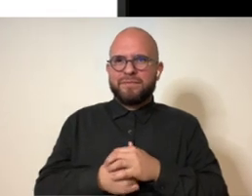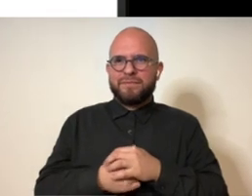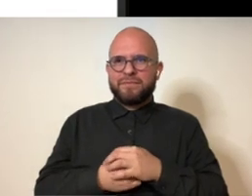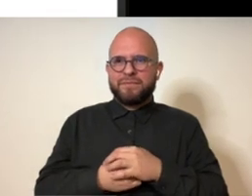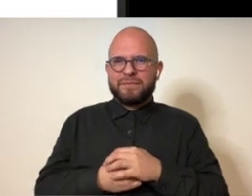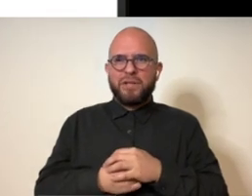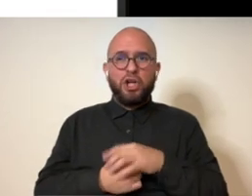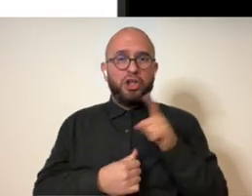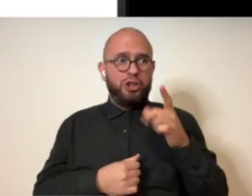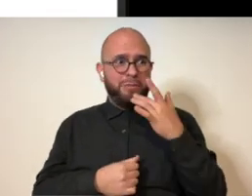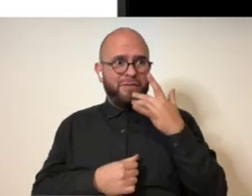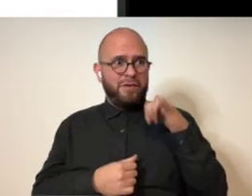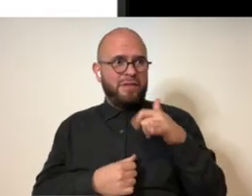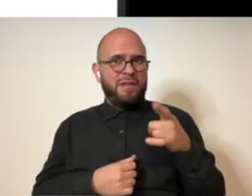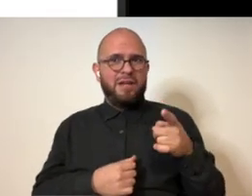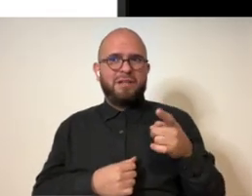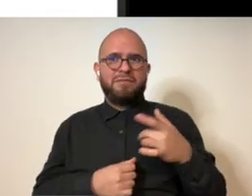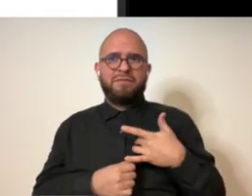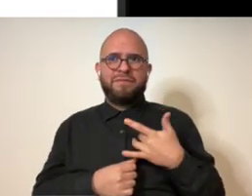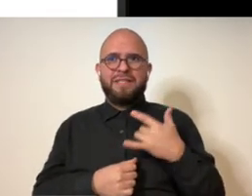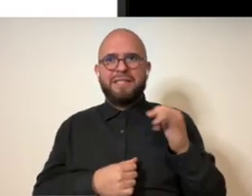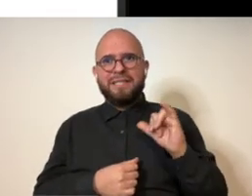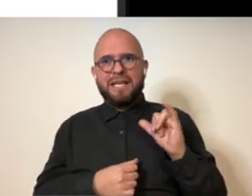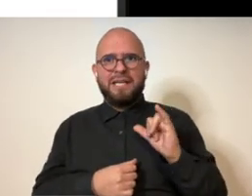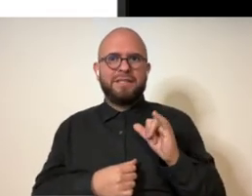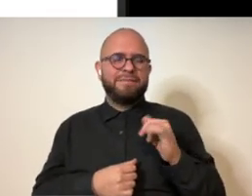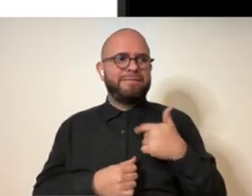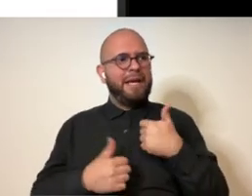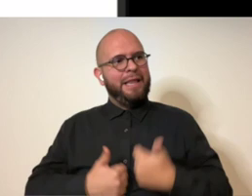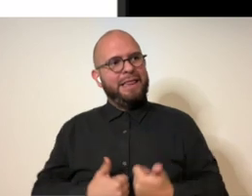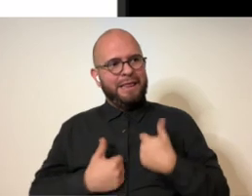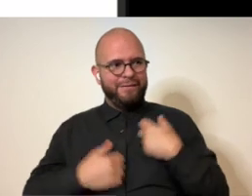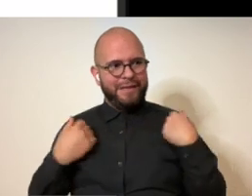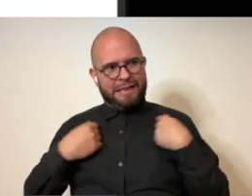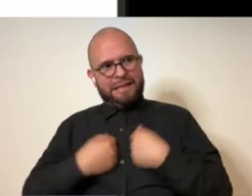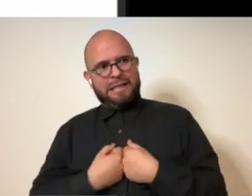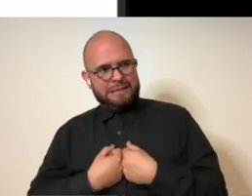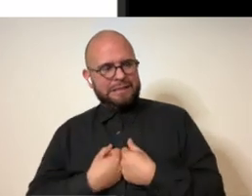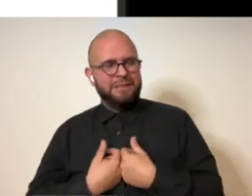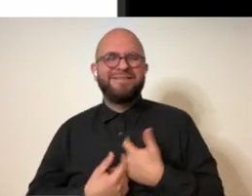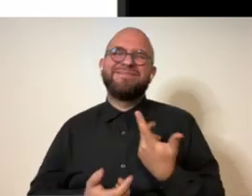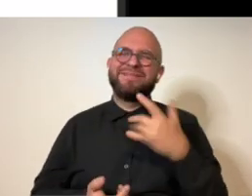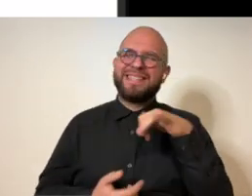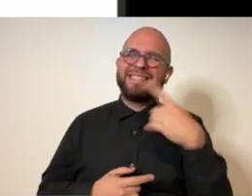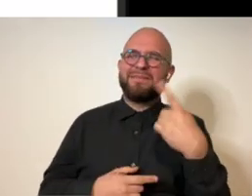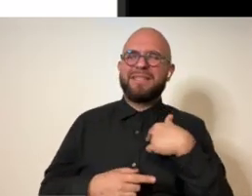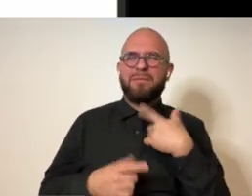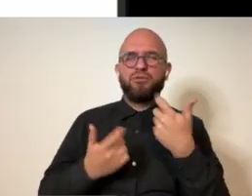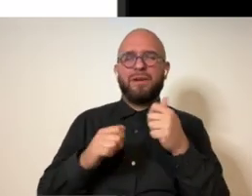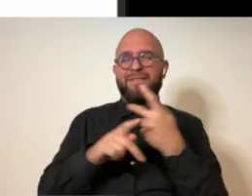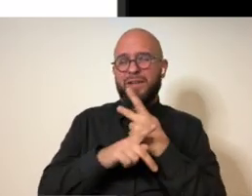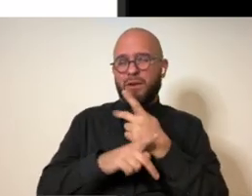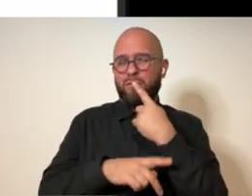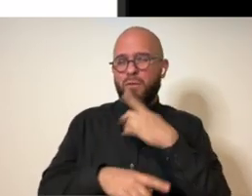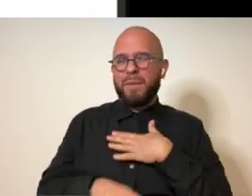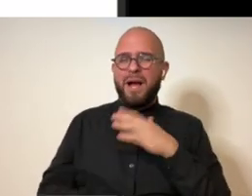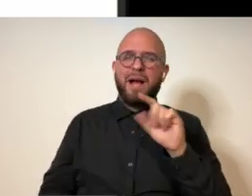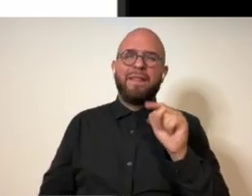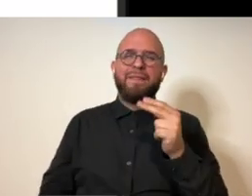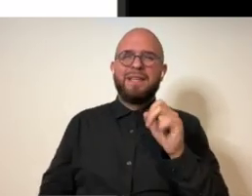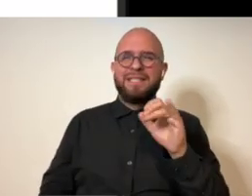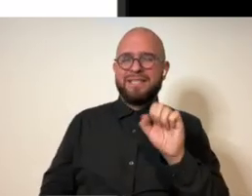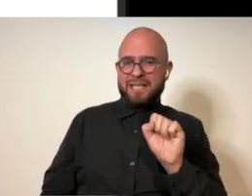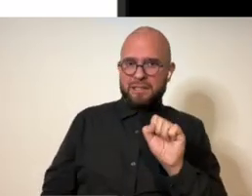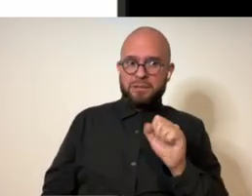really. Do you prefer that sort of action of having it lived in? Yeah, I think so. This